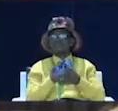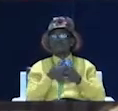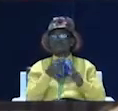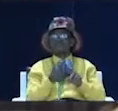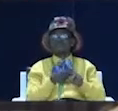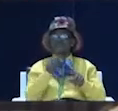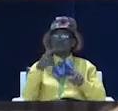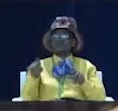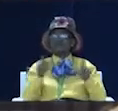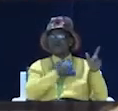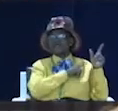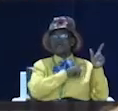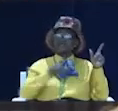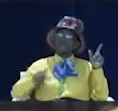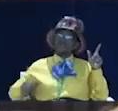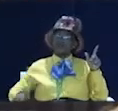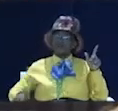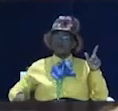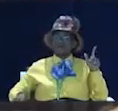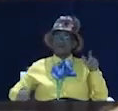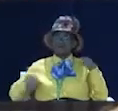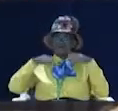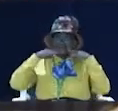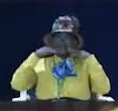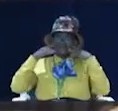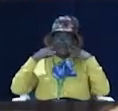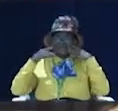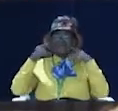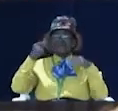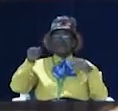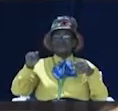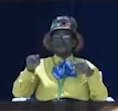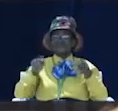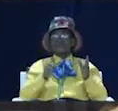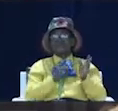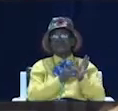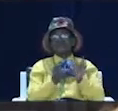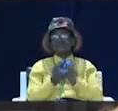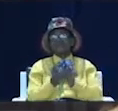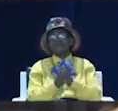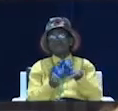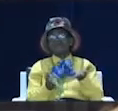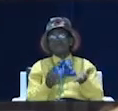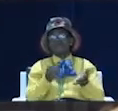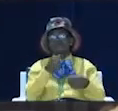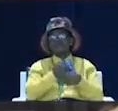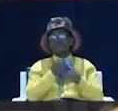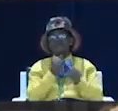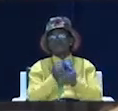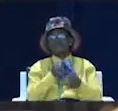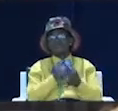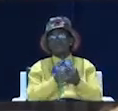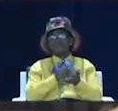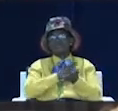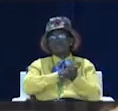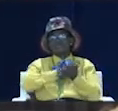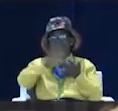The Bible made it clear. My sheep hear my voice.